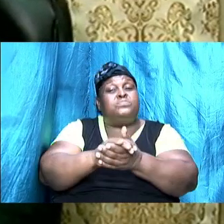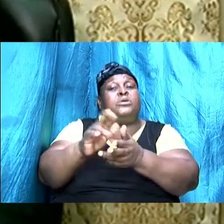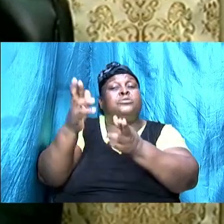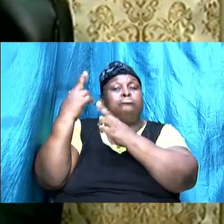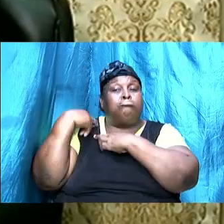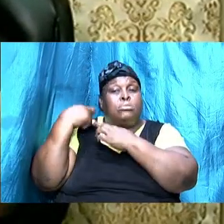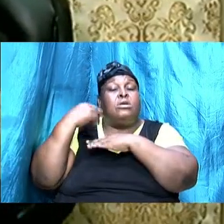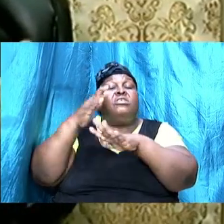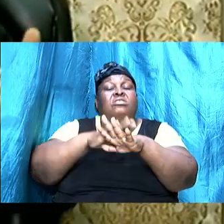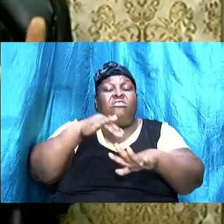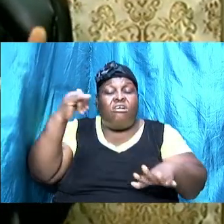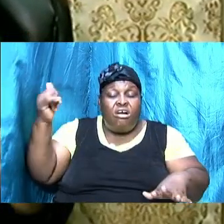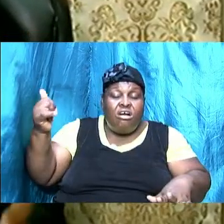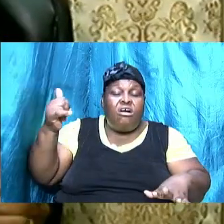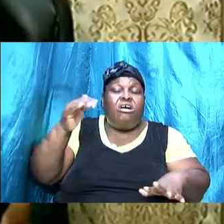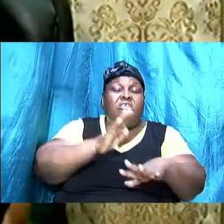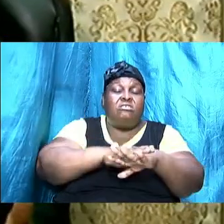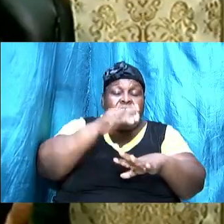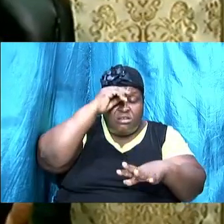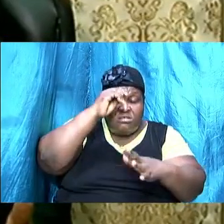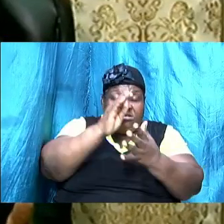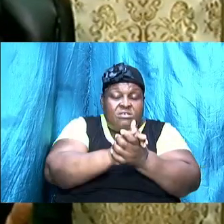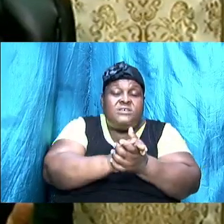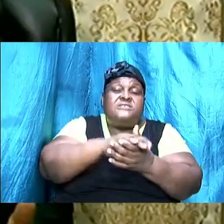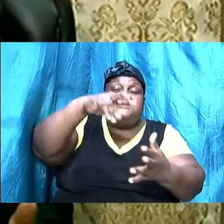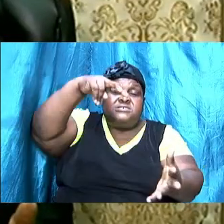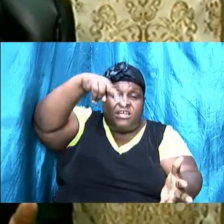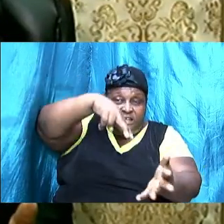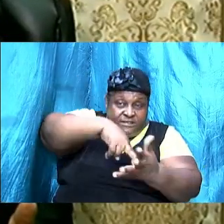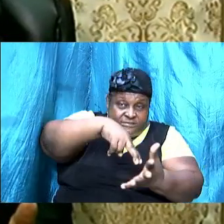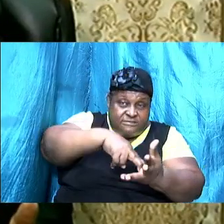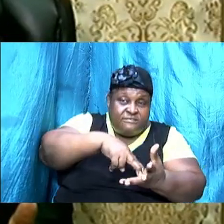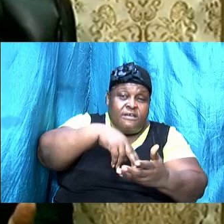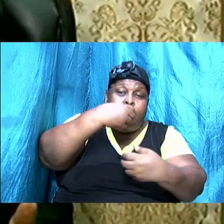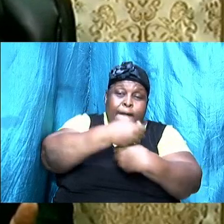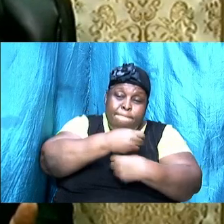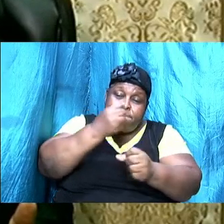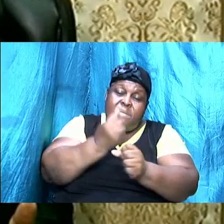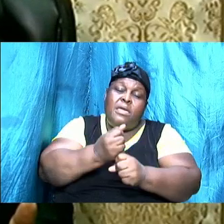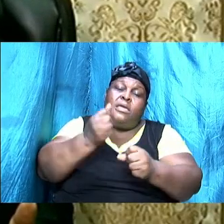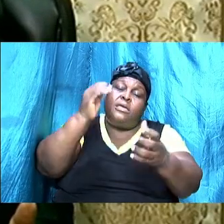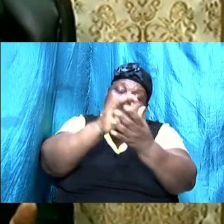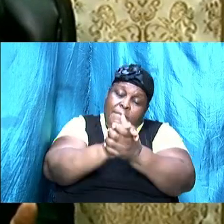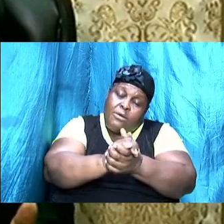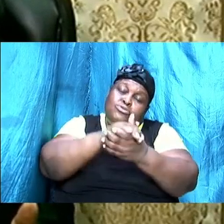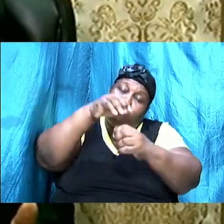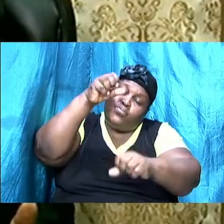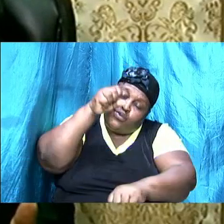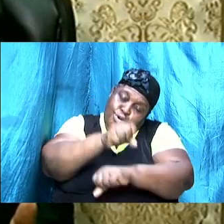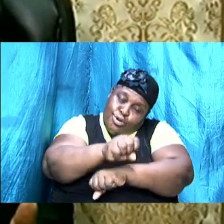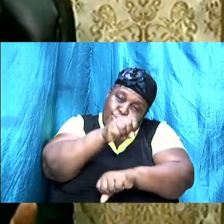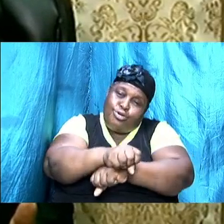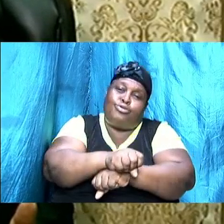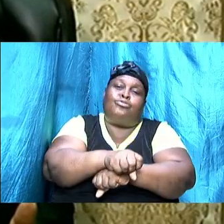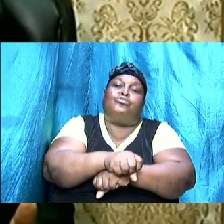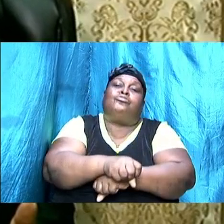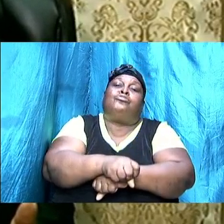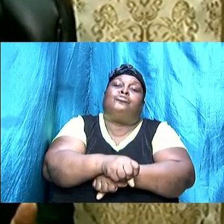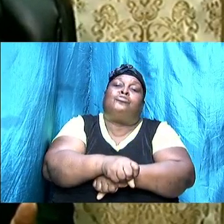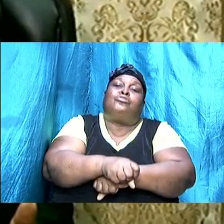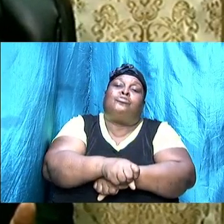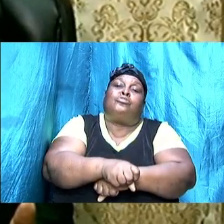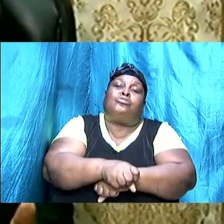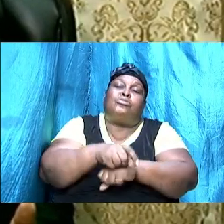the husbands to stand up and let us make the right move. Let us go and say,